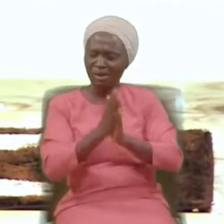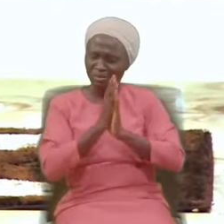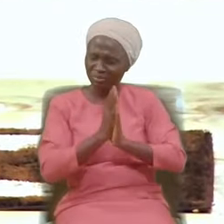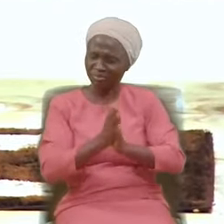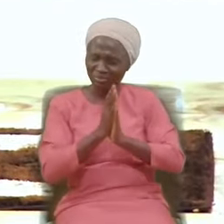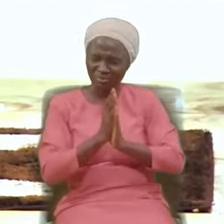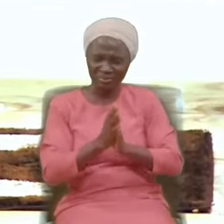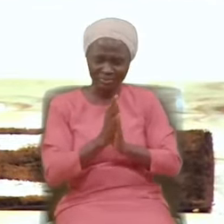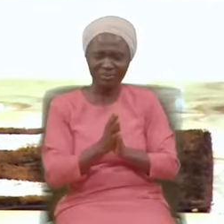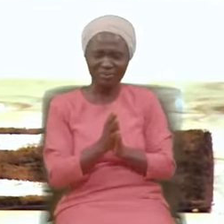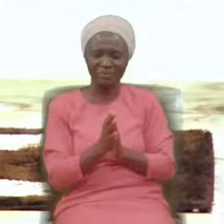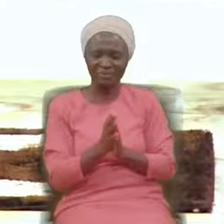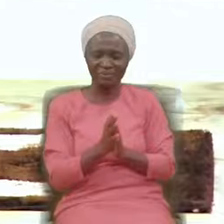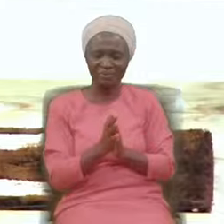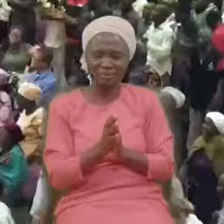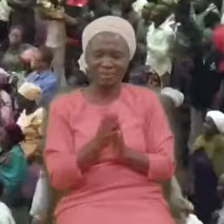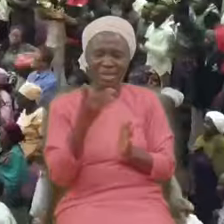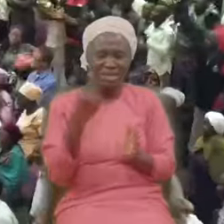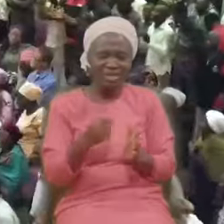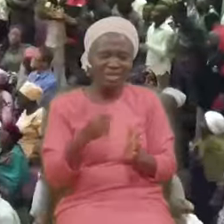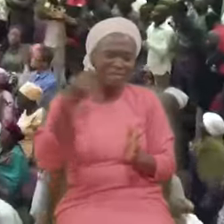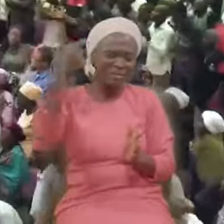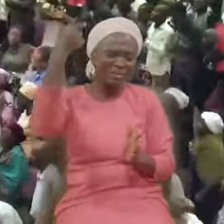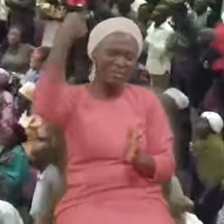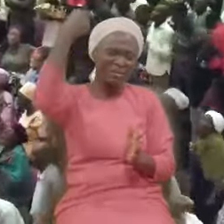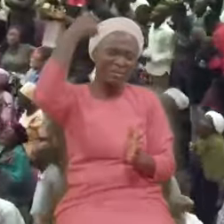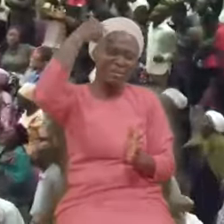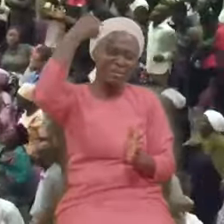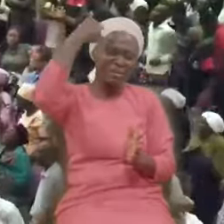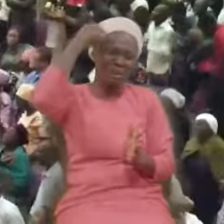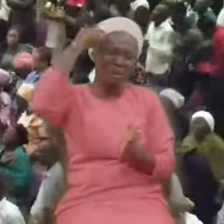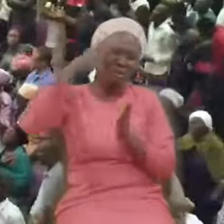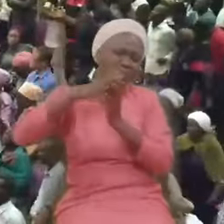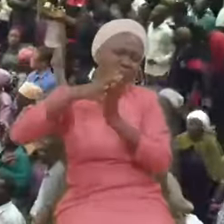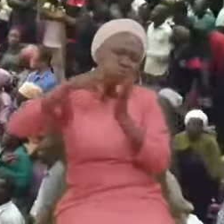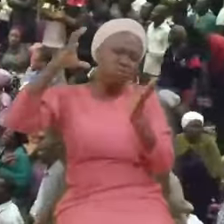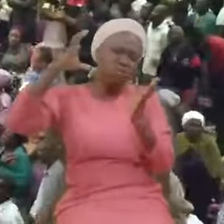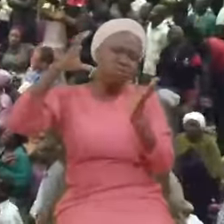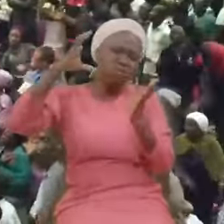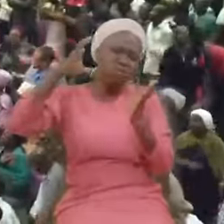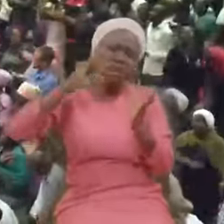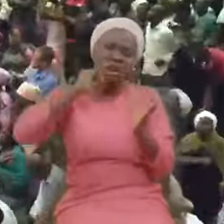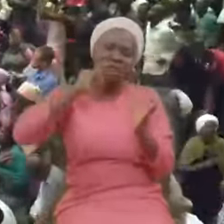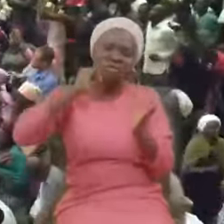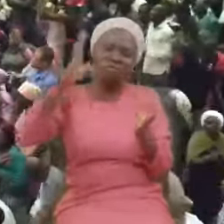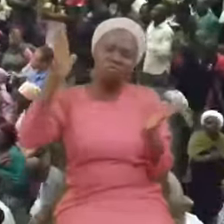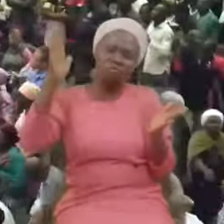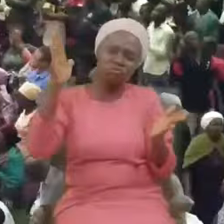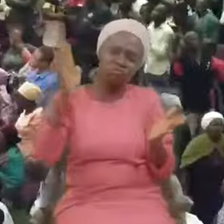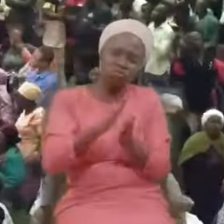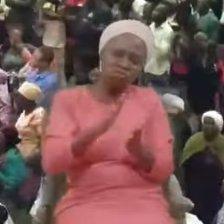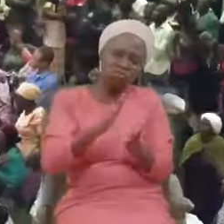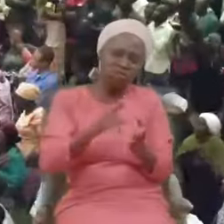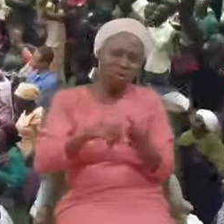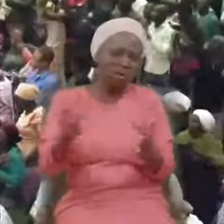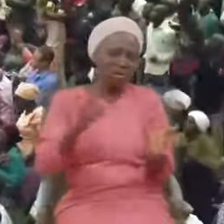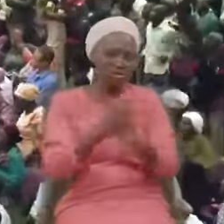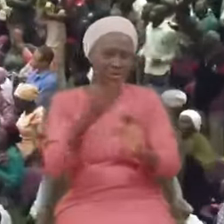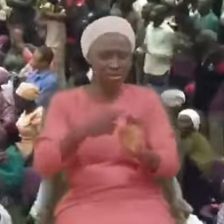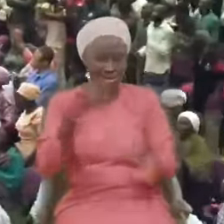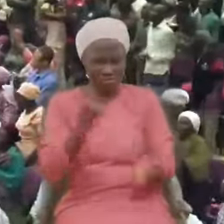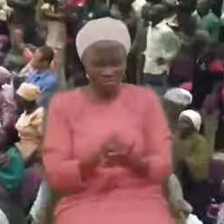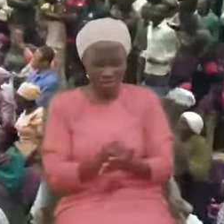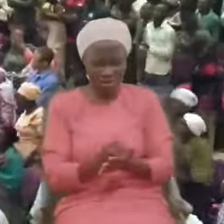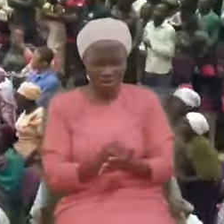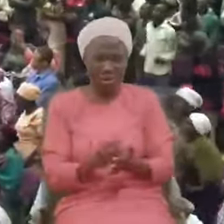The brain tumor is going away. That brain tumor is going away.